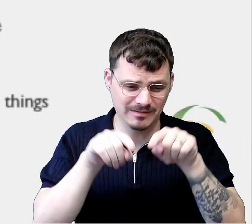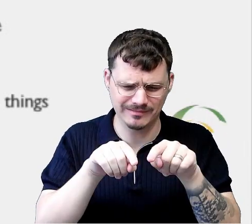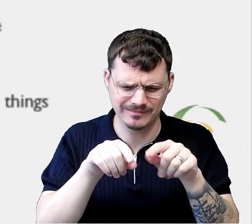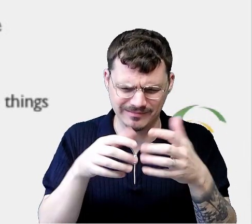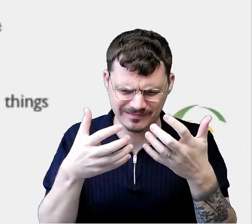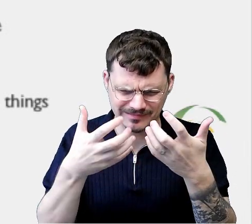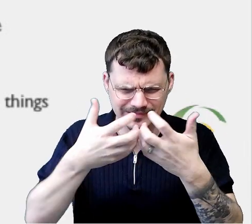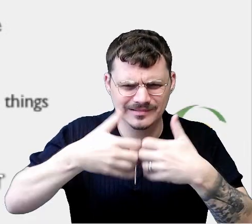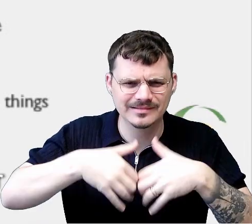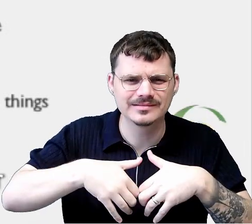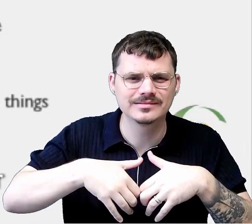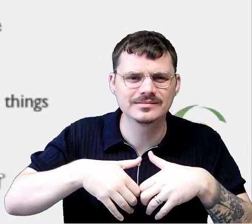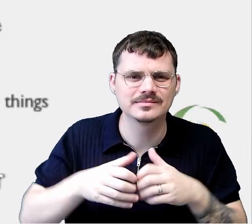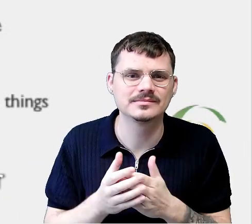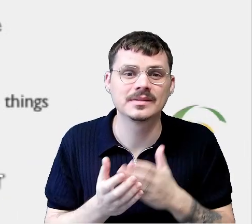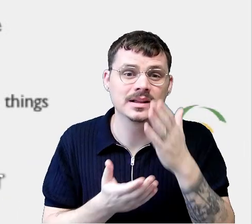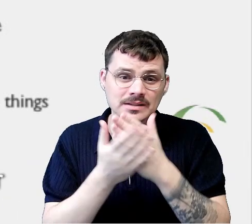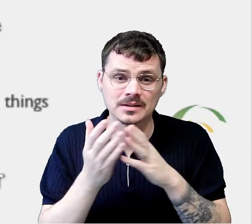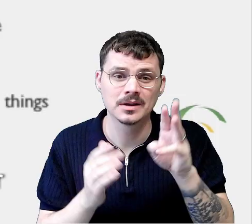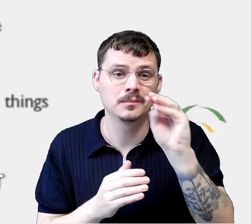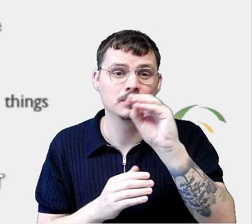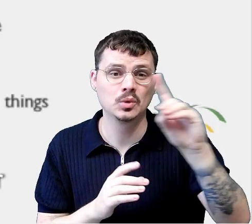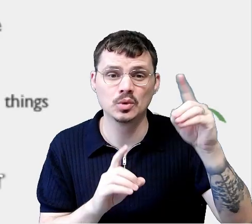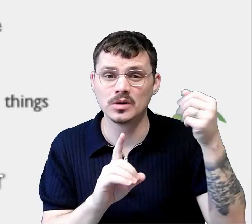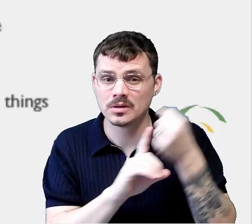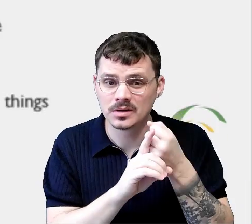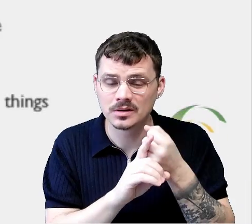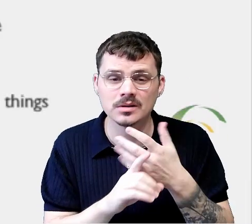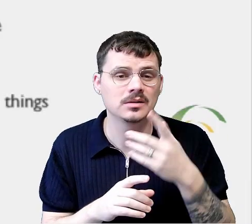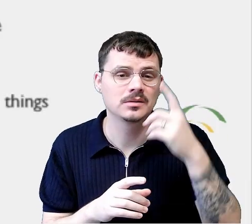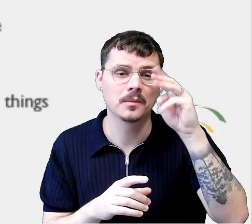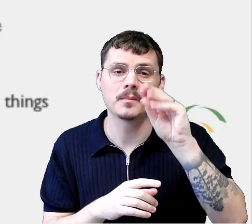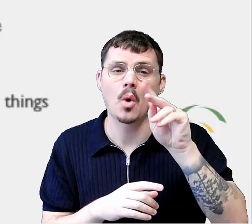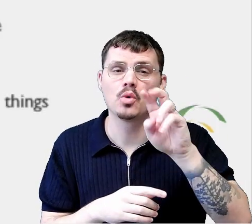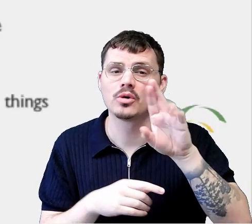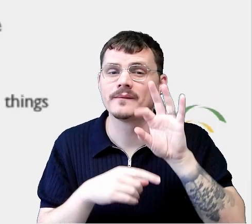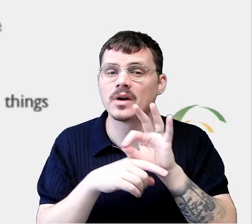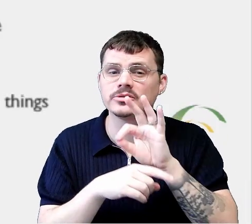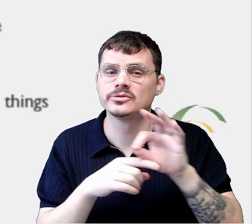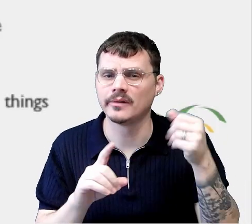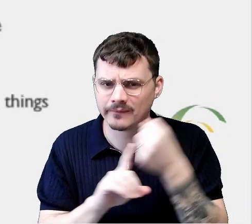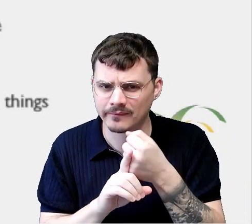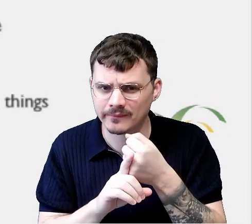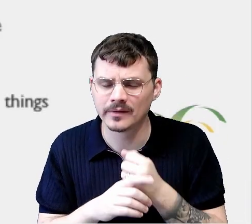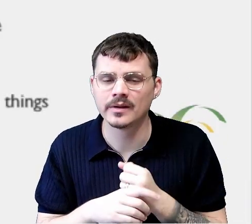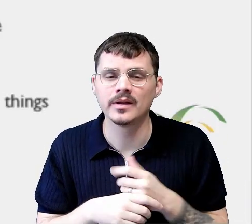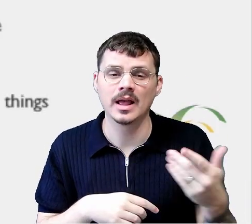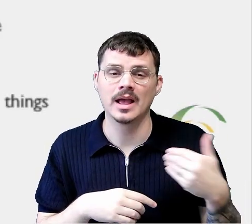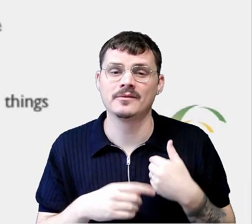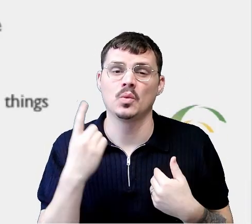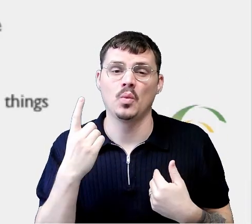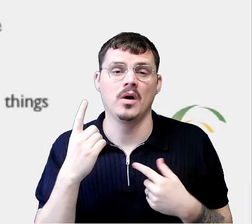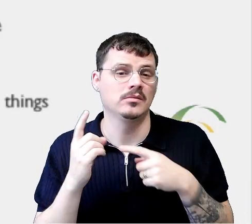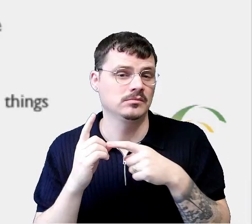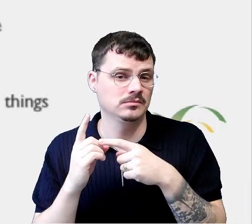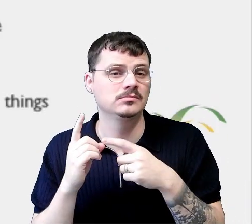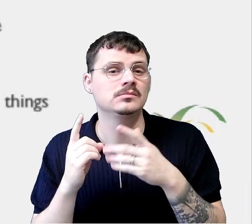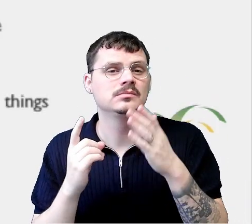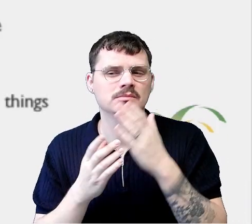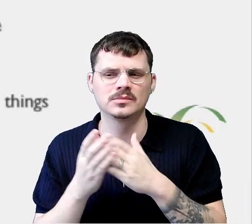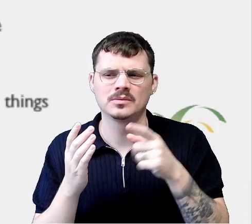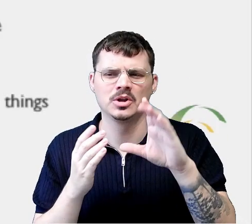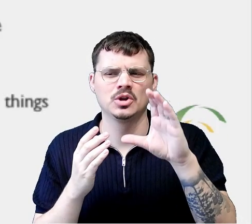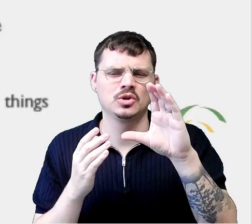together. People can have mood symptoms, motor symptoms. There's a phenomenon, for example, called